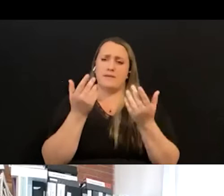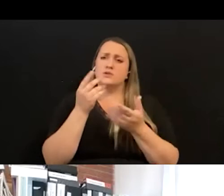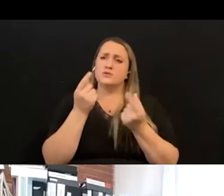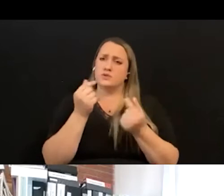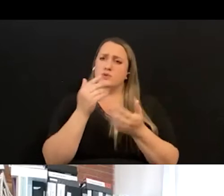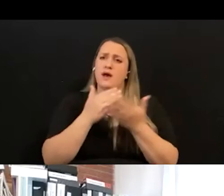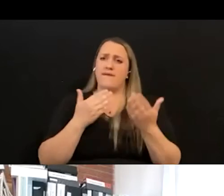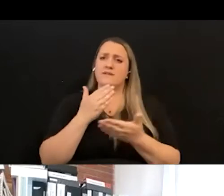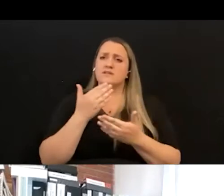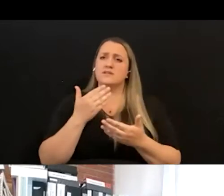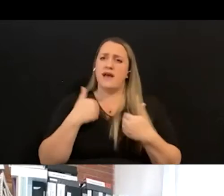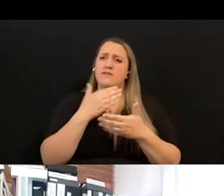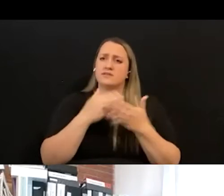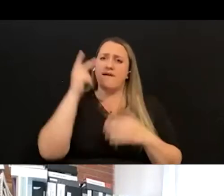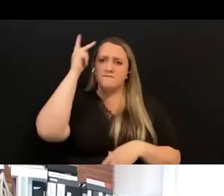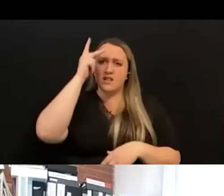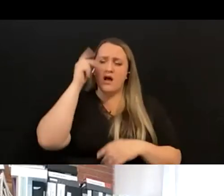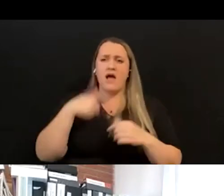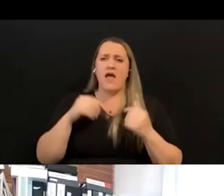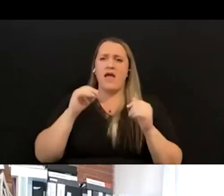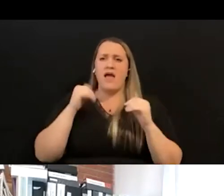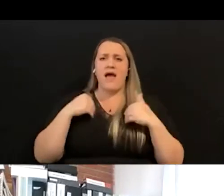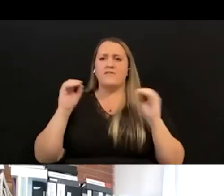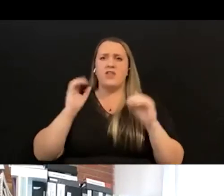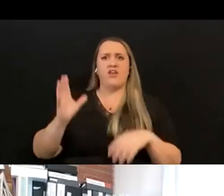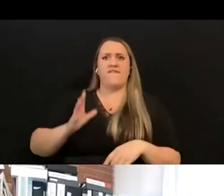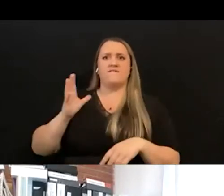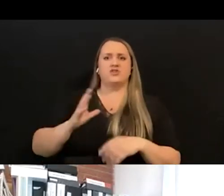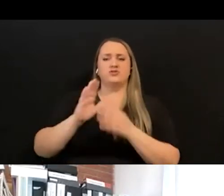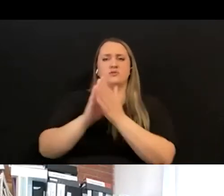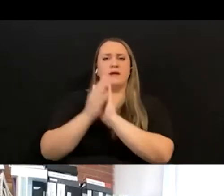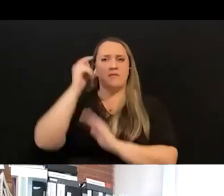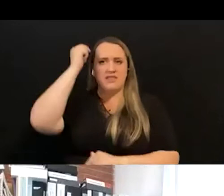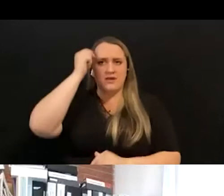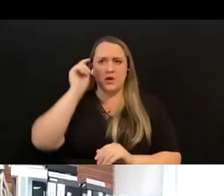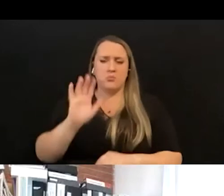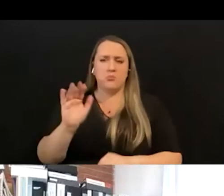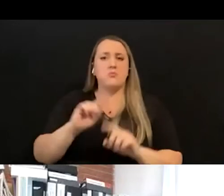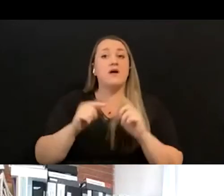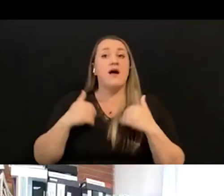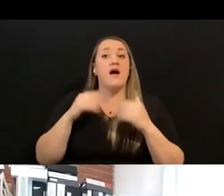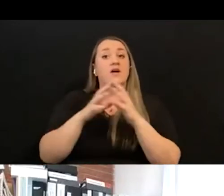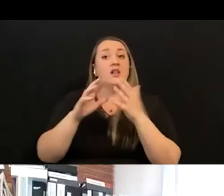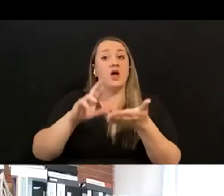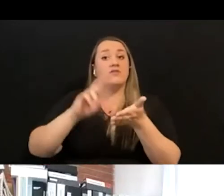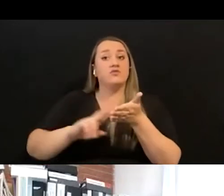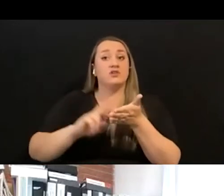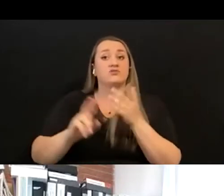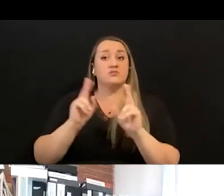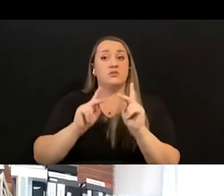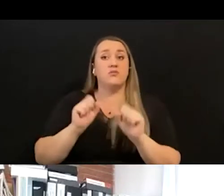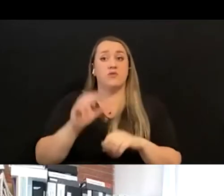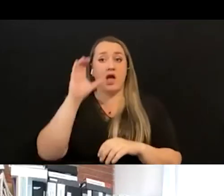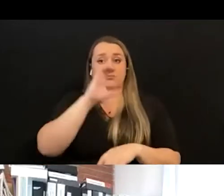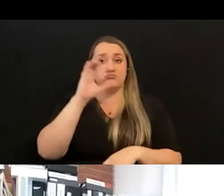have anything written down or formulated into a theory. But there is a lot of research out there that people can consult if they do a